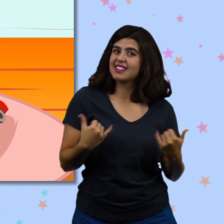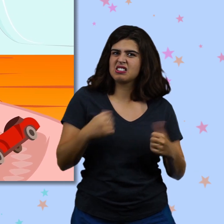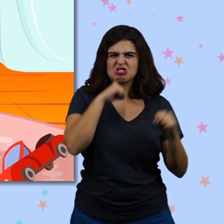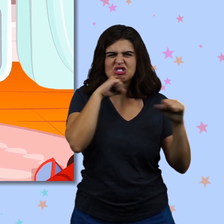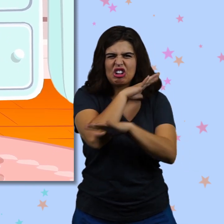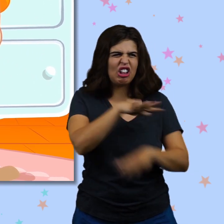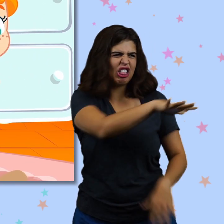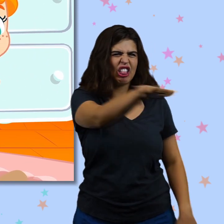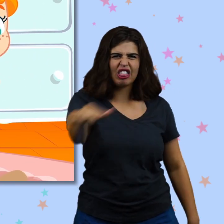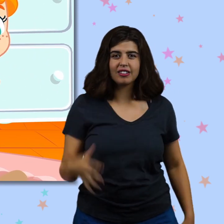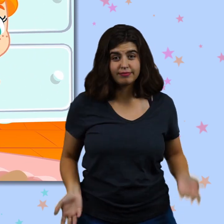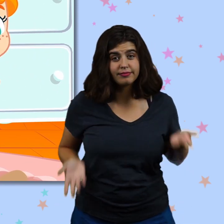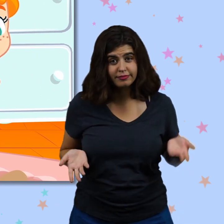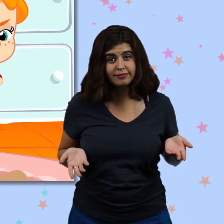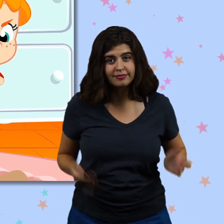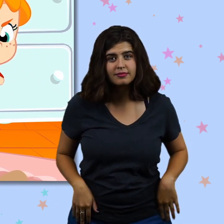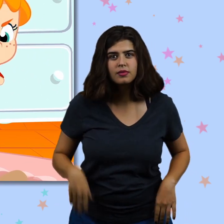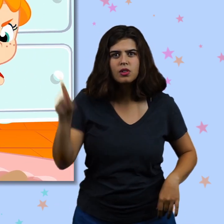your room. Look at it.